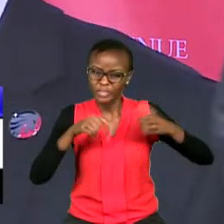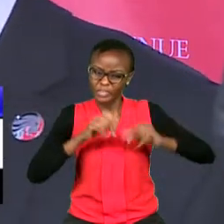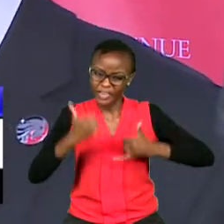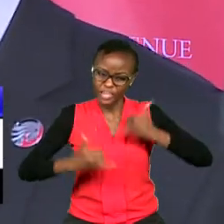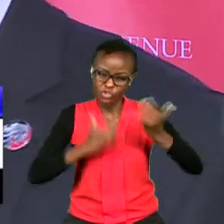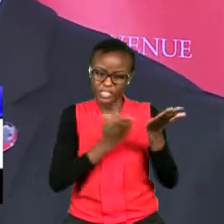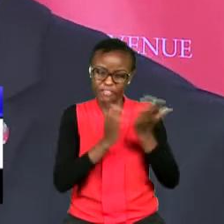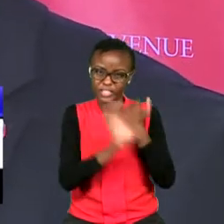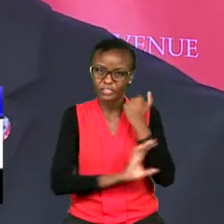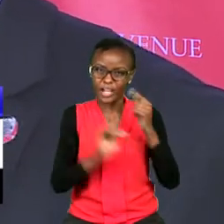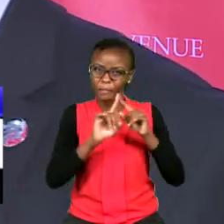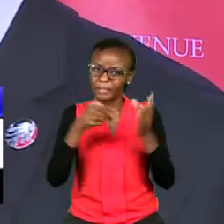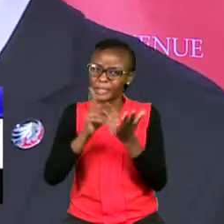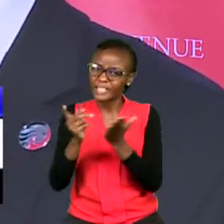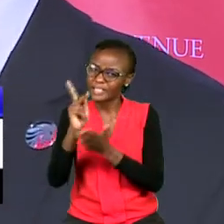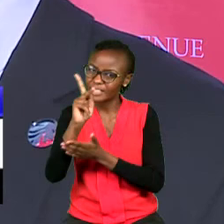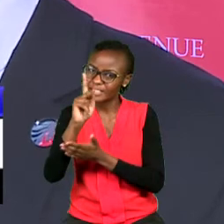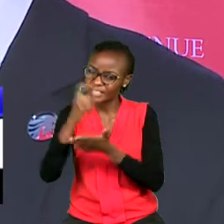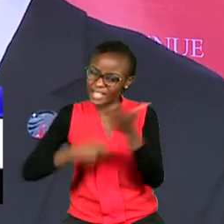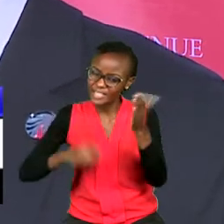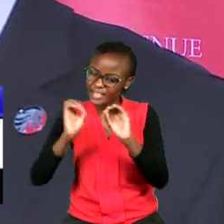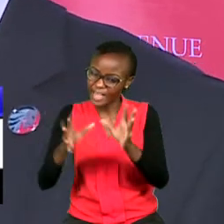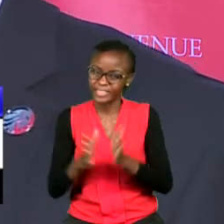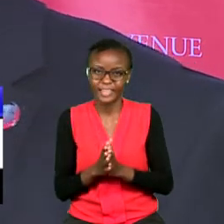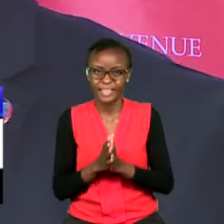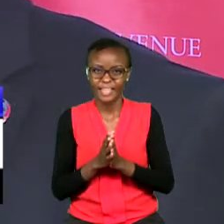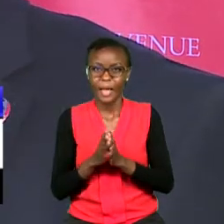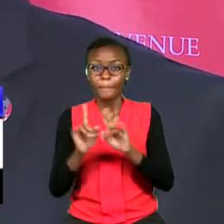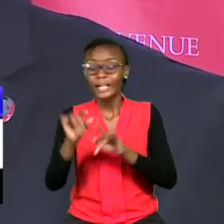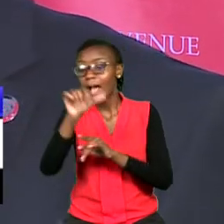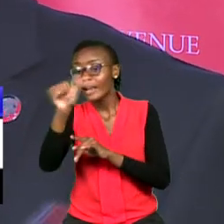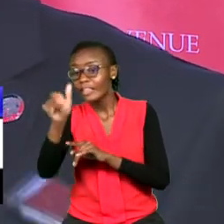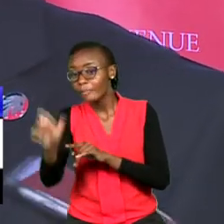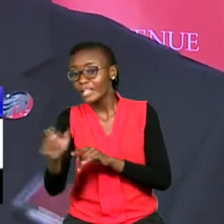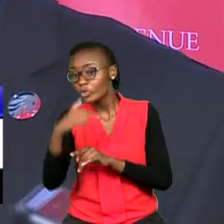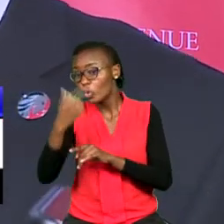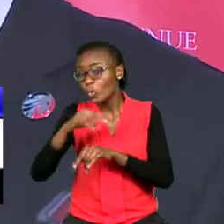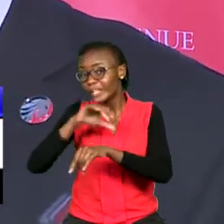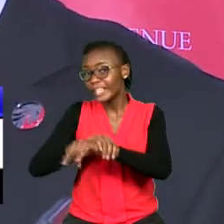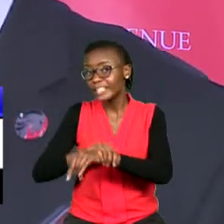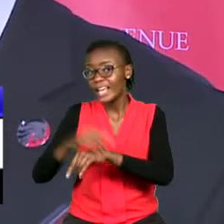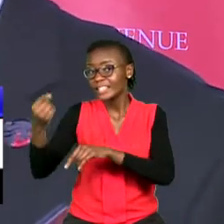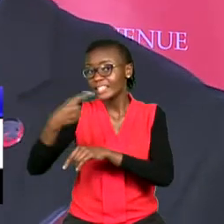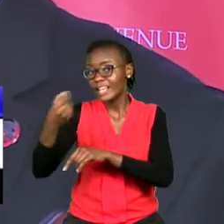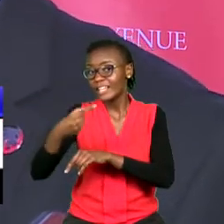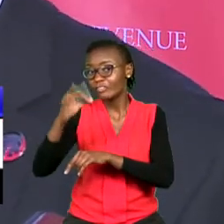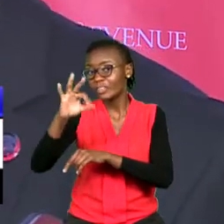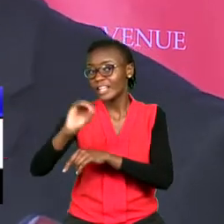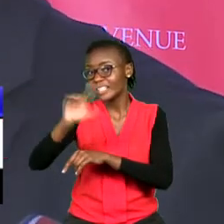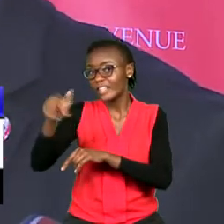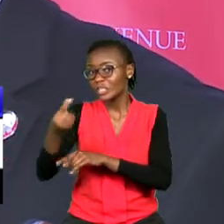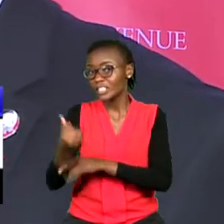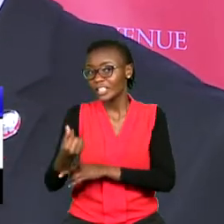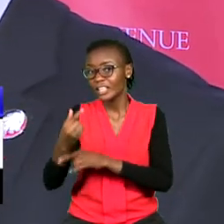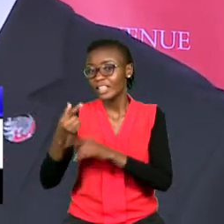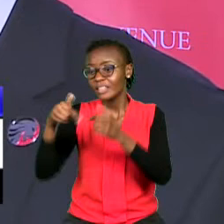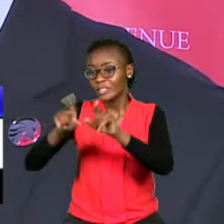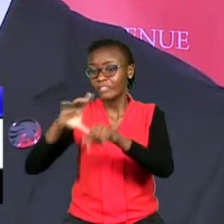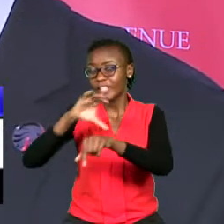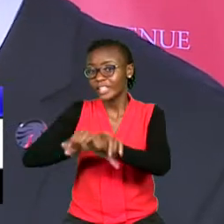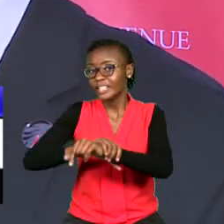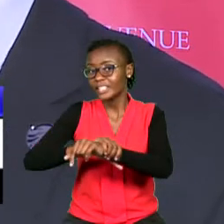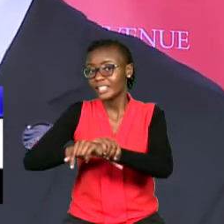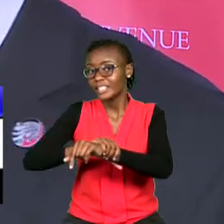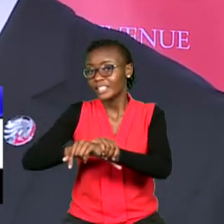should that be the case? While a person earning a salary of maybe 30,000 shillings is paying taxes, a